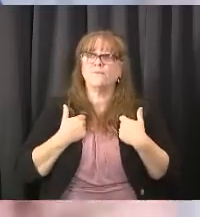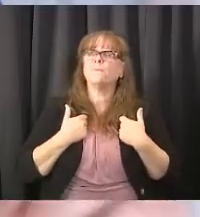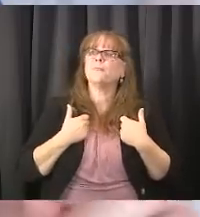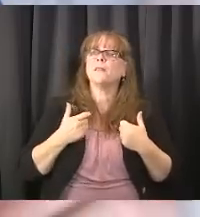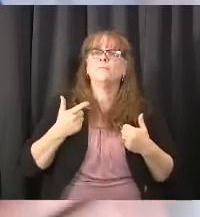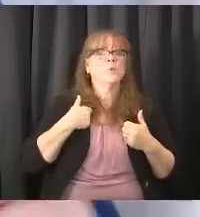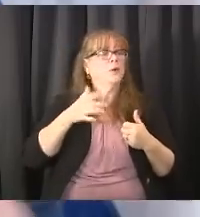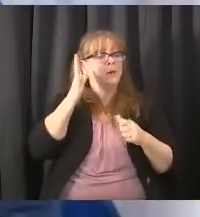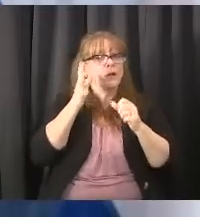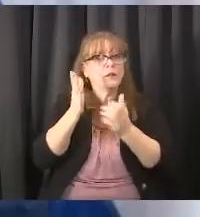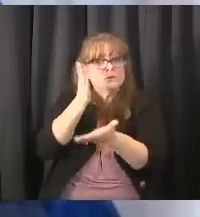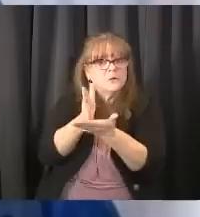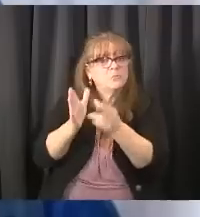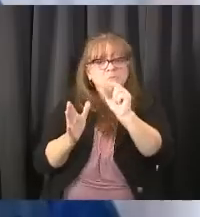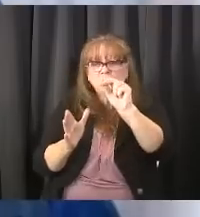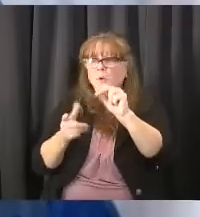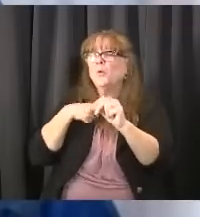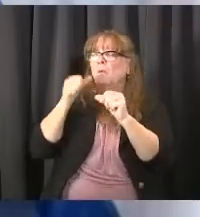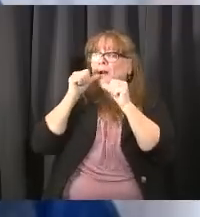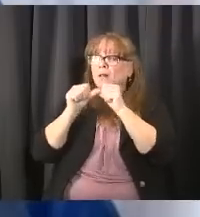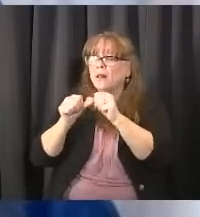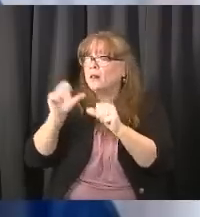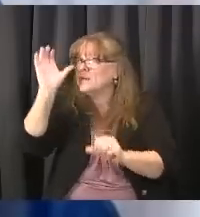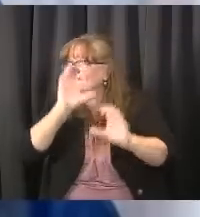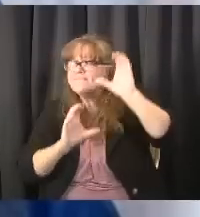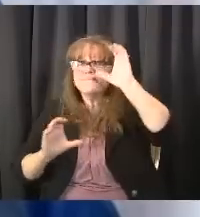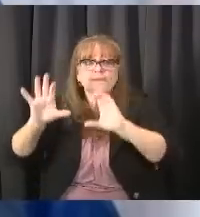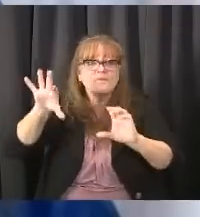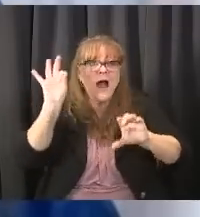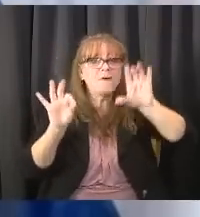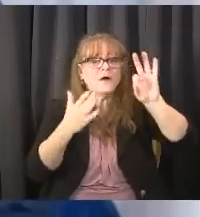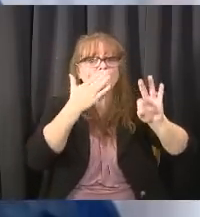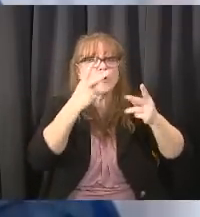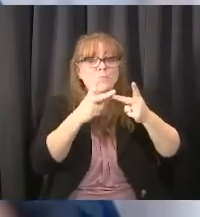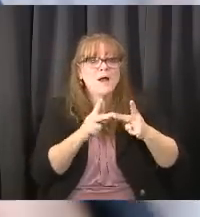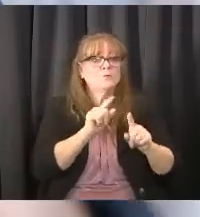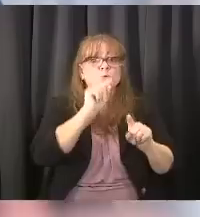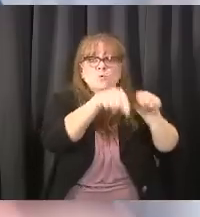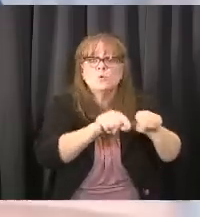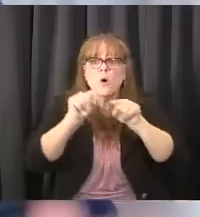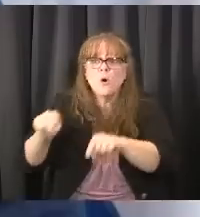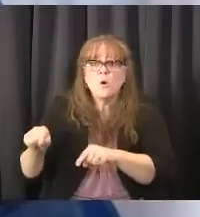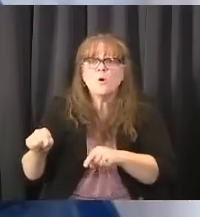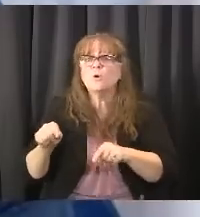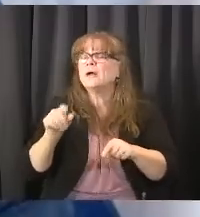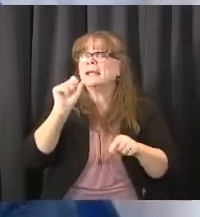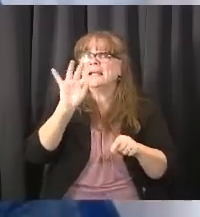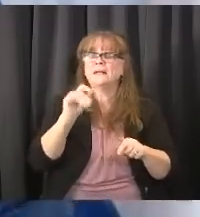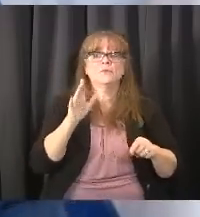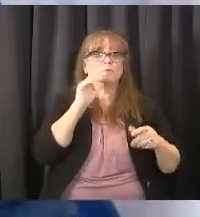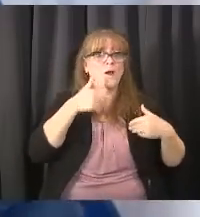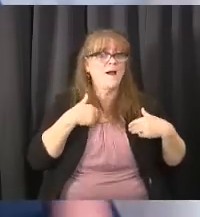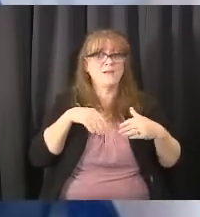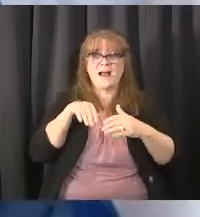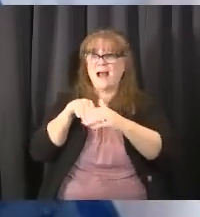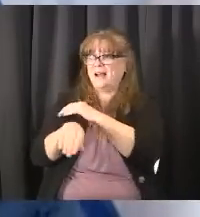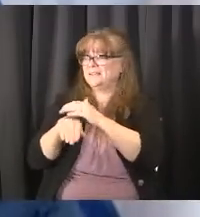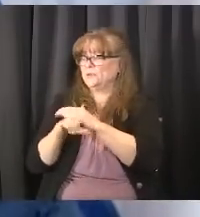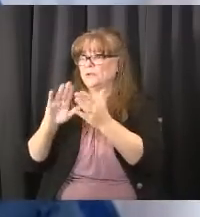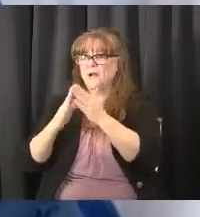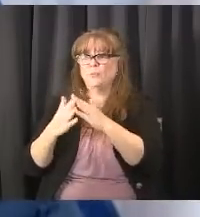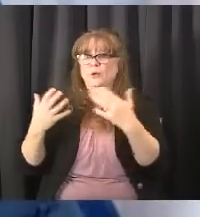where Coloradans who might not otherwise have access through community health clinics or hospitals can get the vaccine. The vaccine is